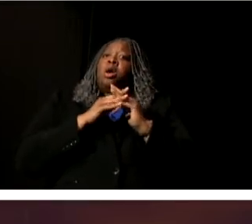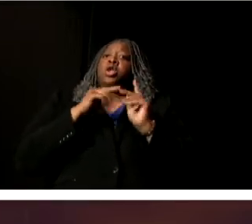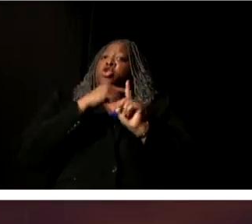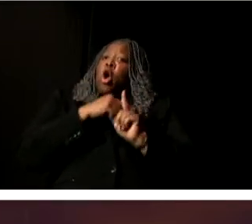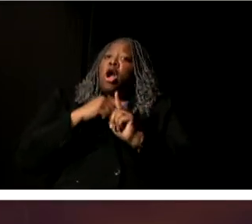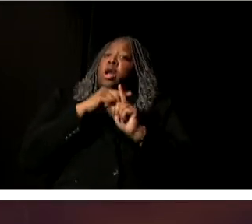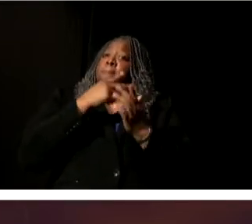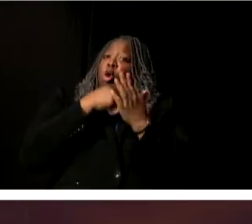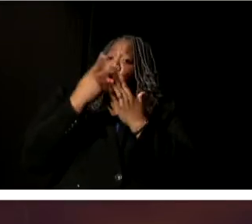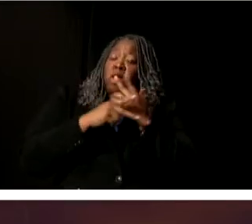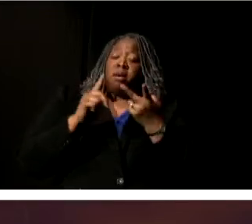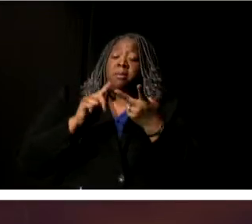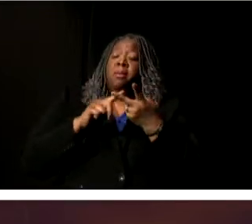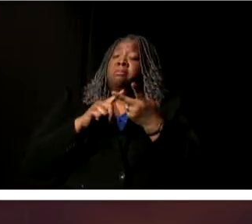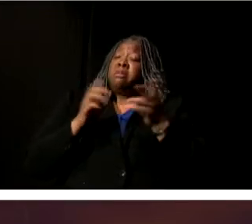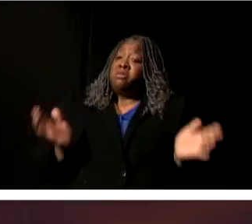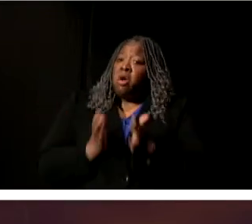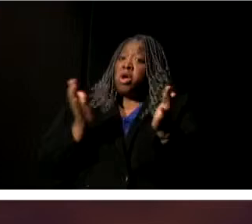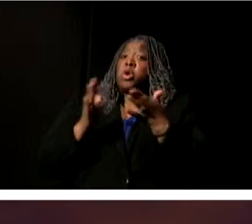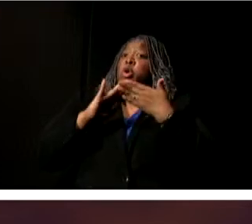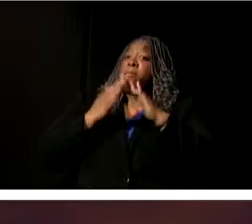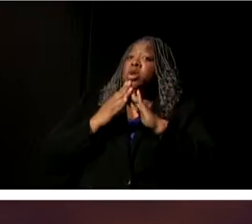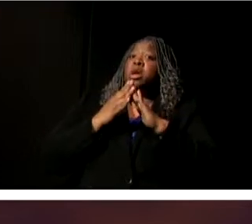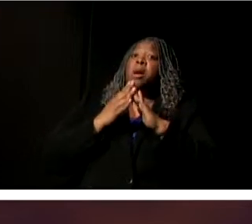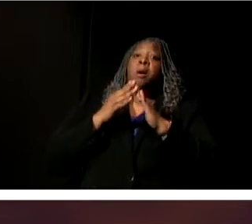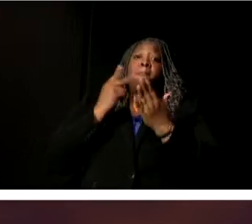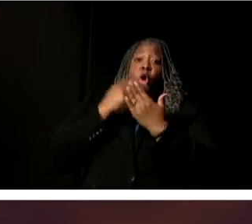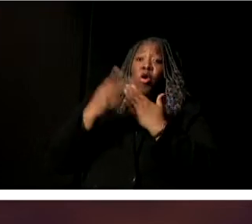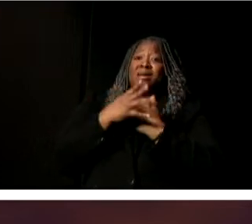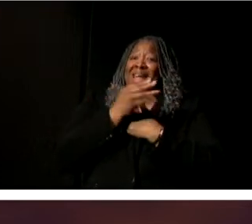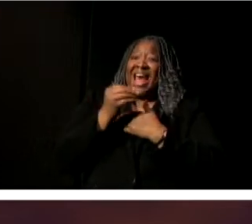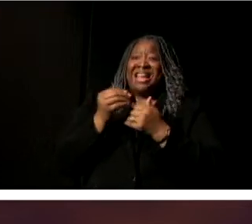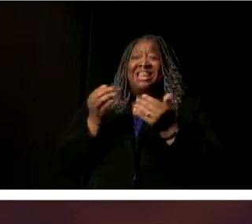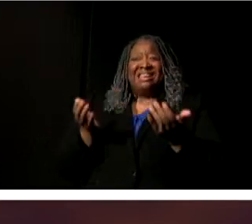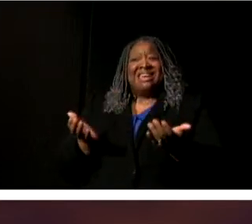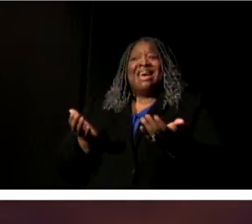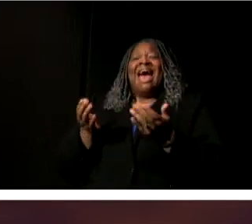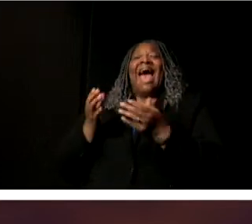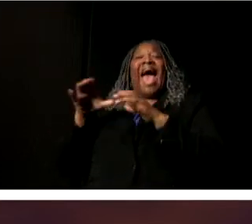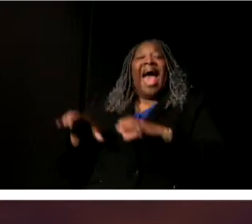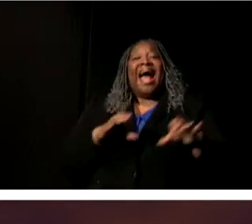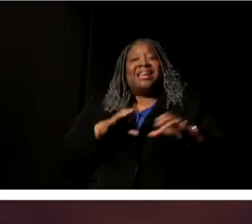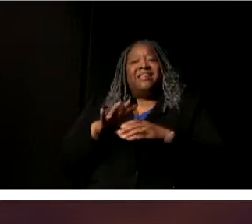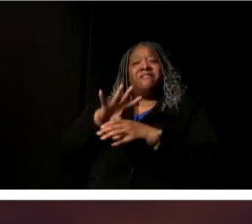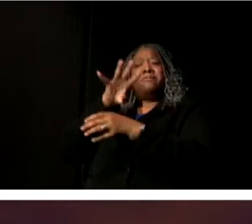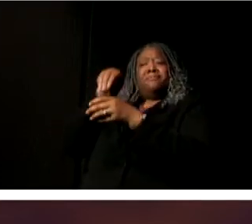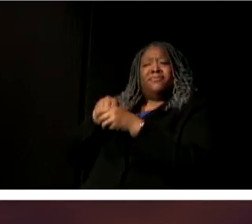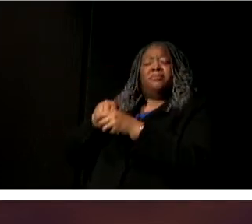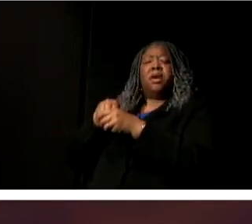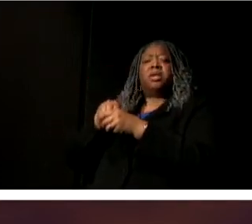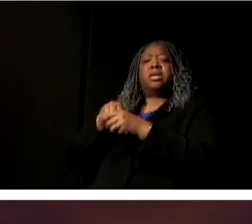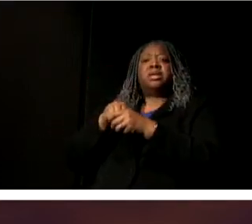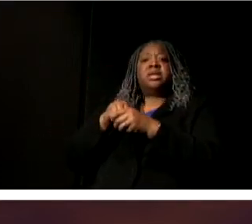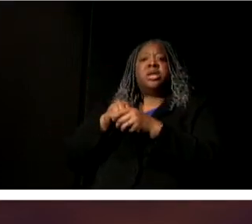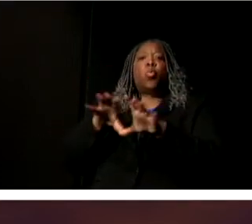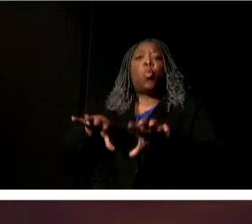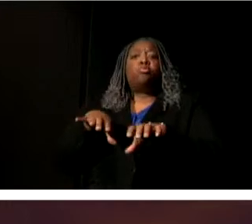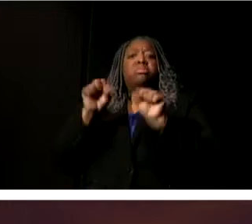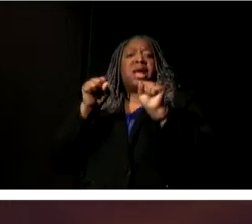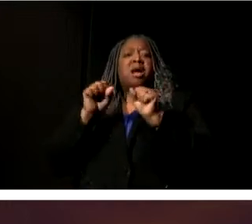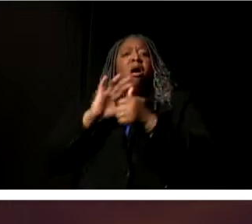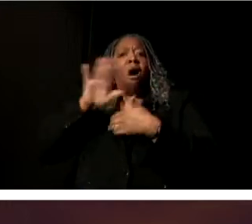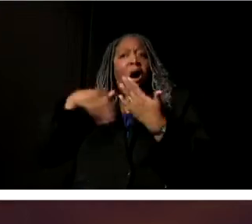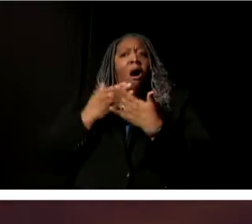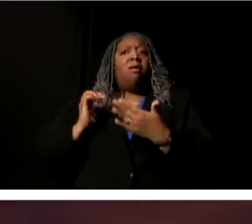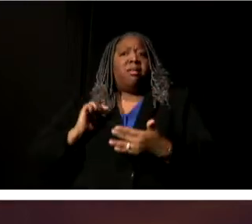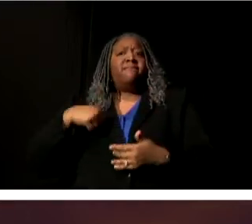community partnerships, and encouraging active participants. It takes all of us as we do this together. Last year, the